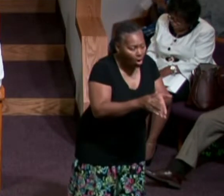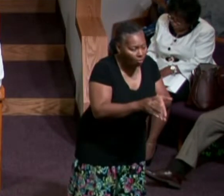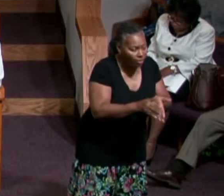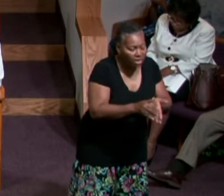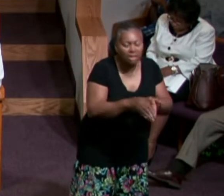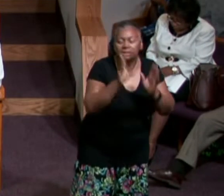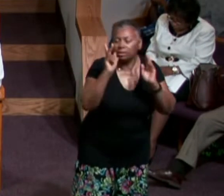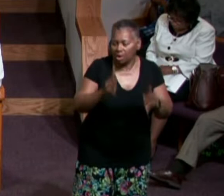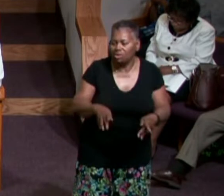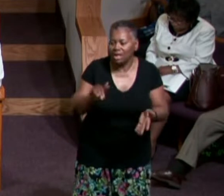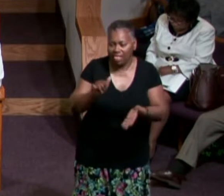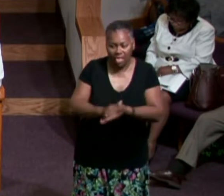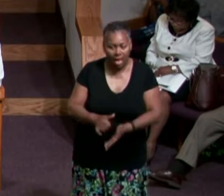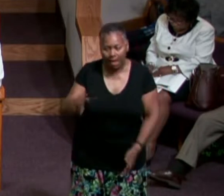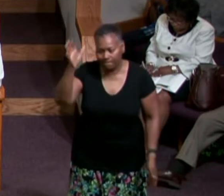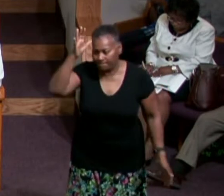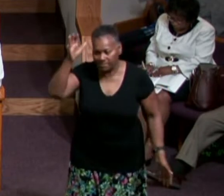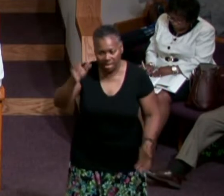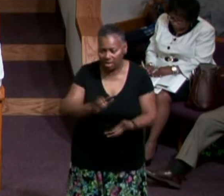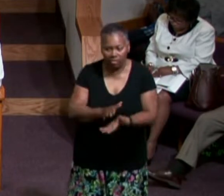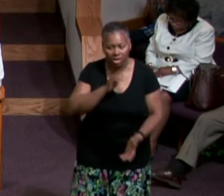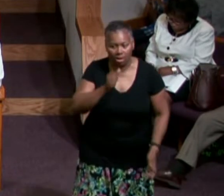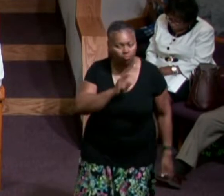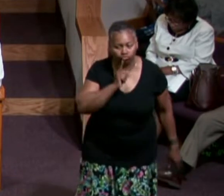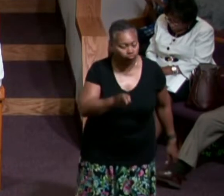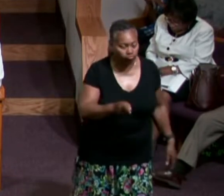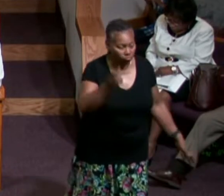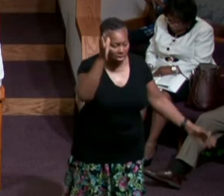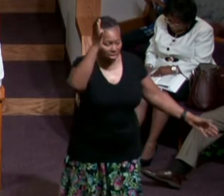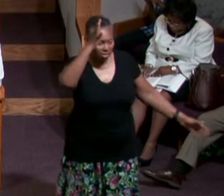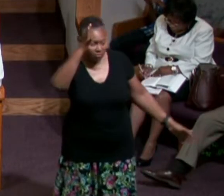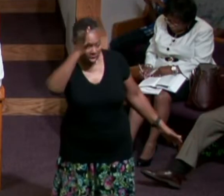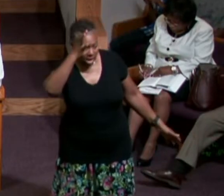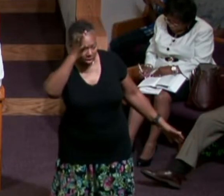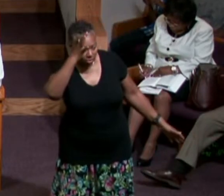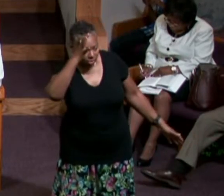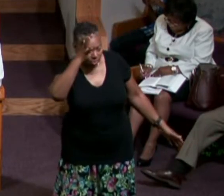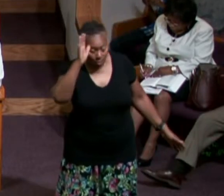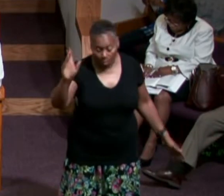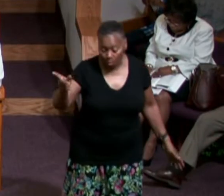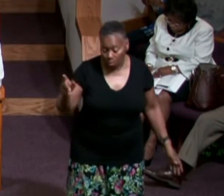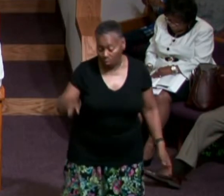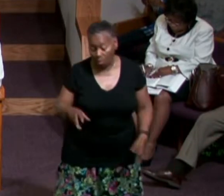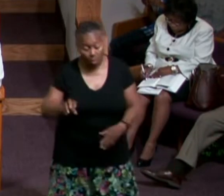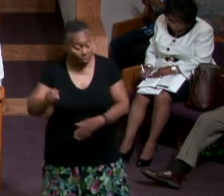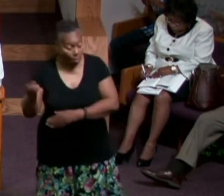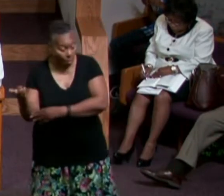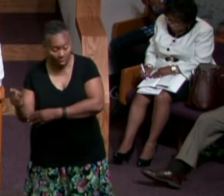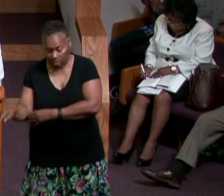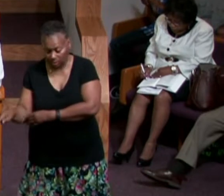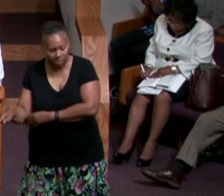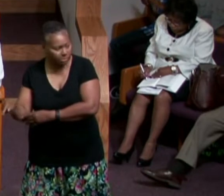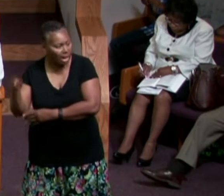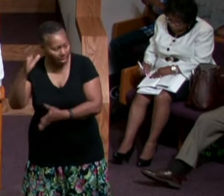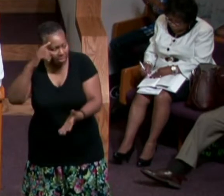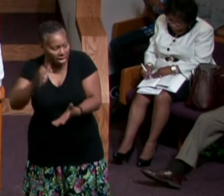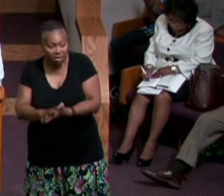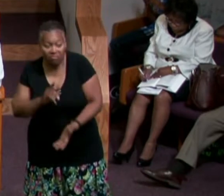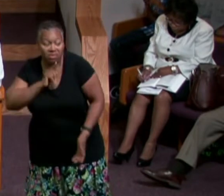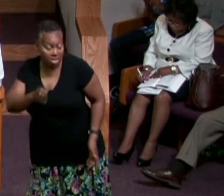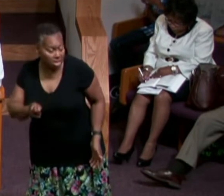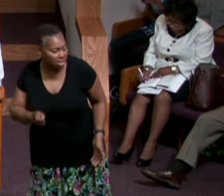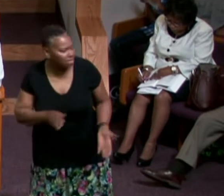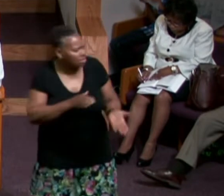they are not the biological father or the one who believes they are the biological father. And